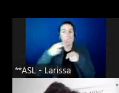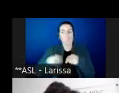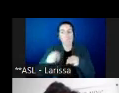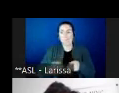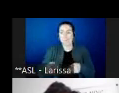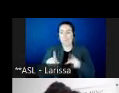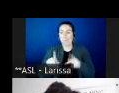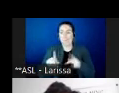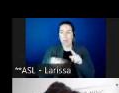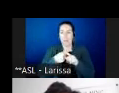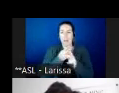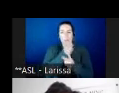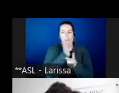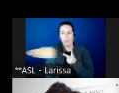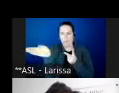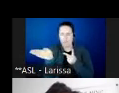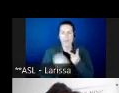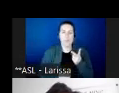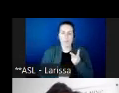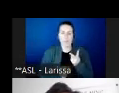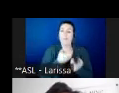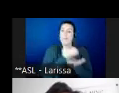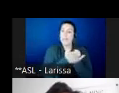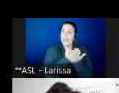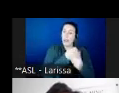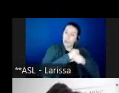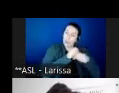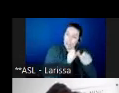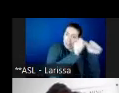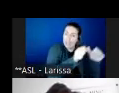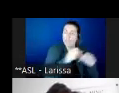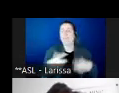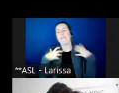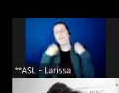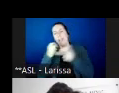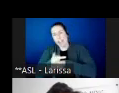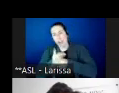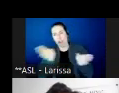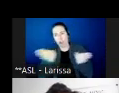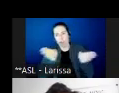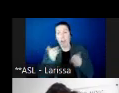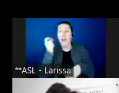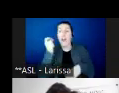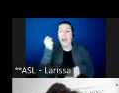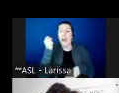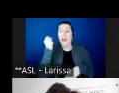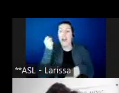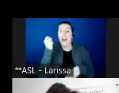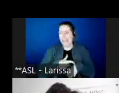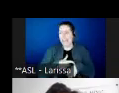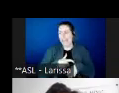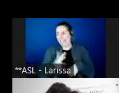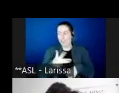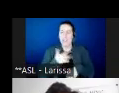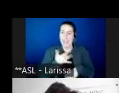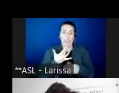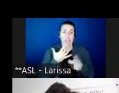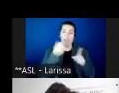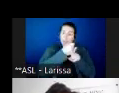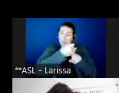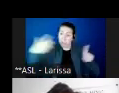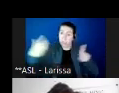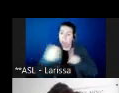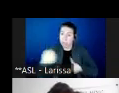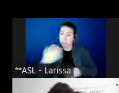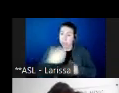big areas, economic security and healthcare. However, because of the time, I won't be able to get to each of the issue areas.